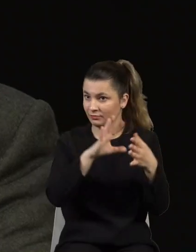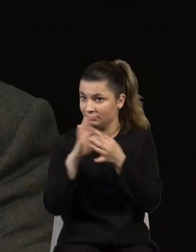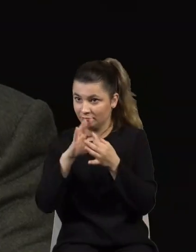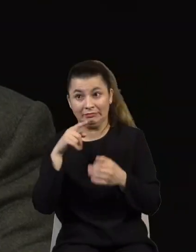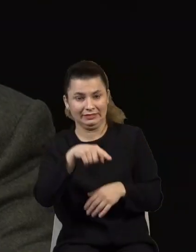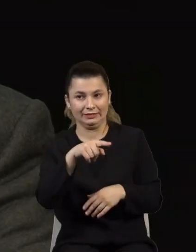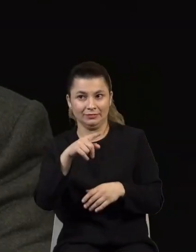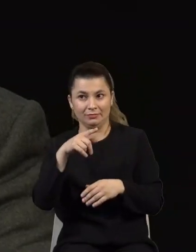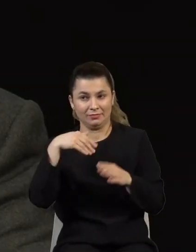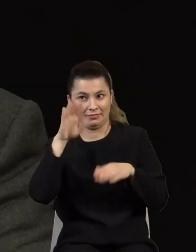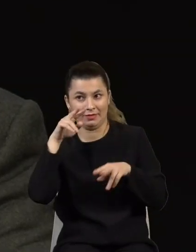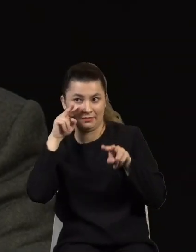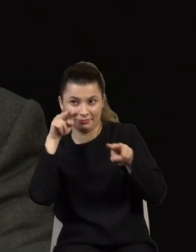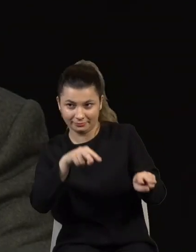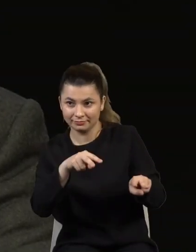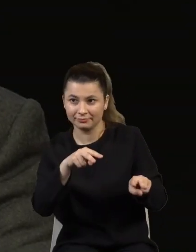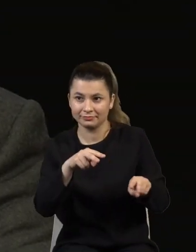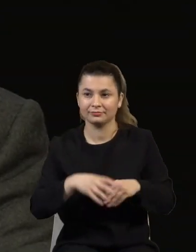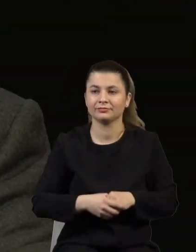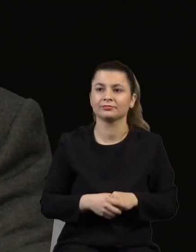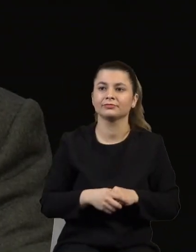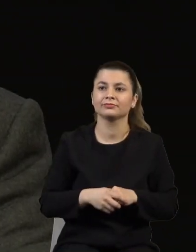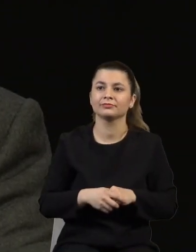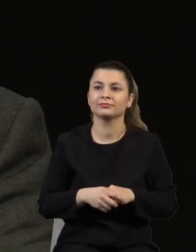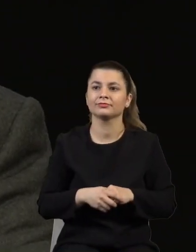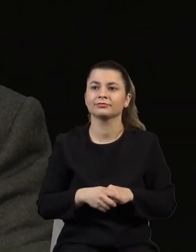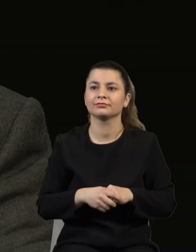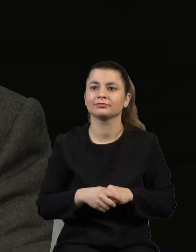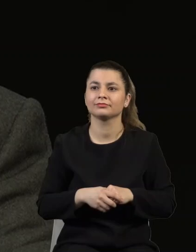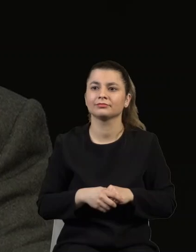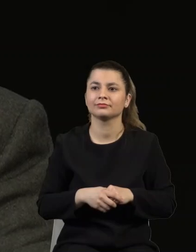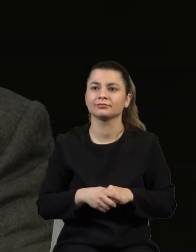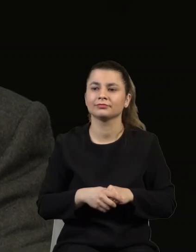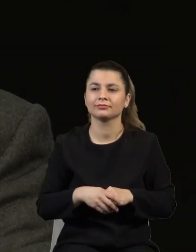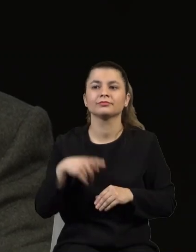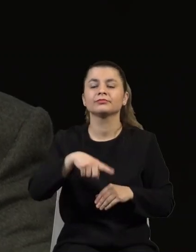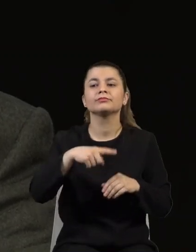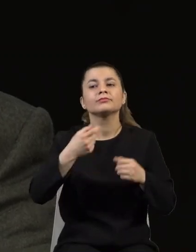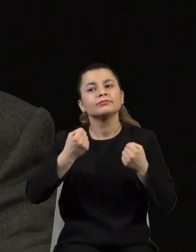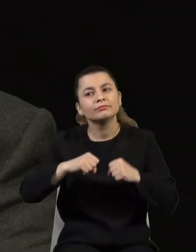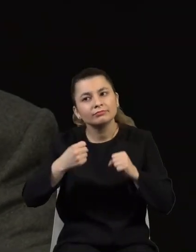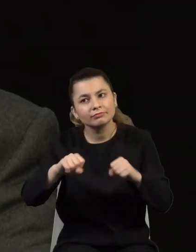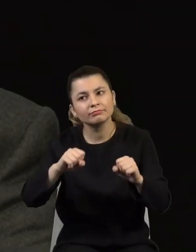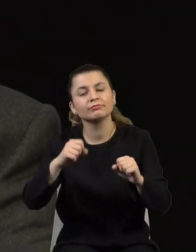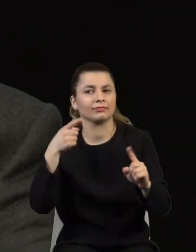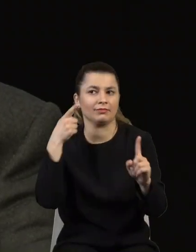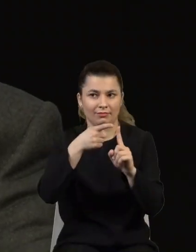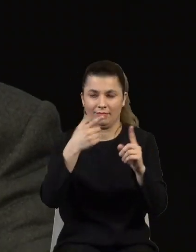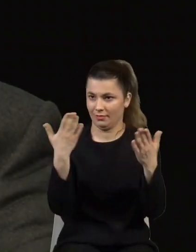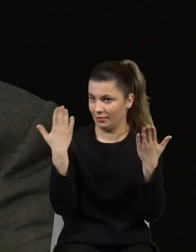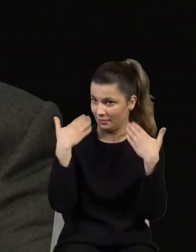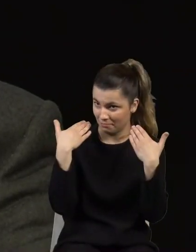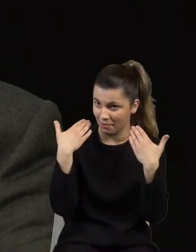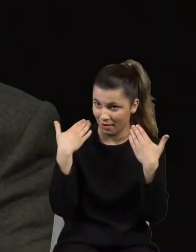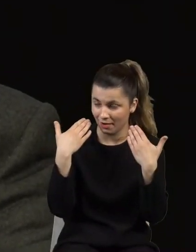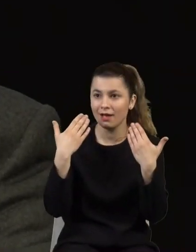the sustainability aspect of EIB as a climate bank. 1 billion has been directed towards support